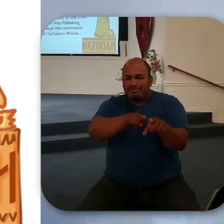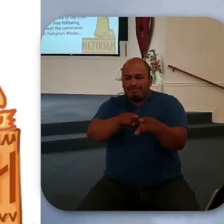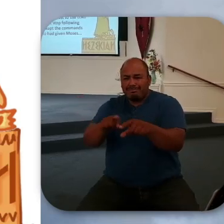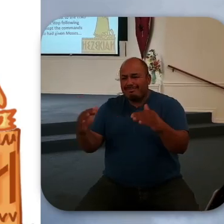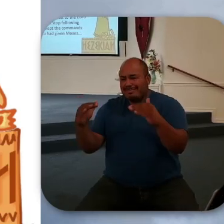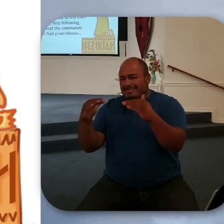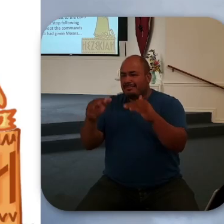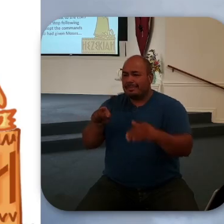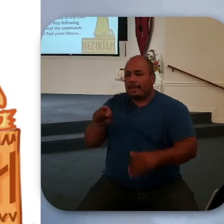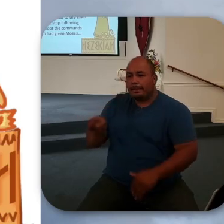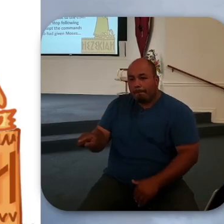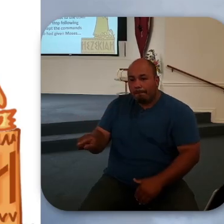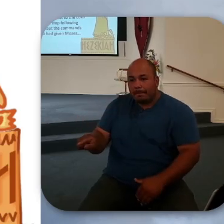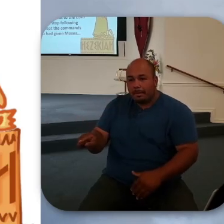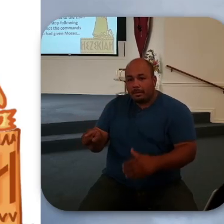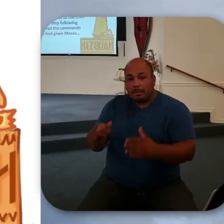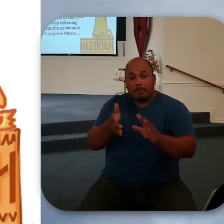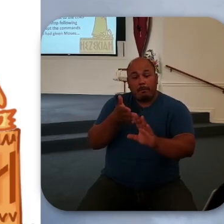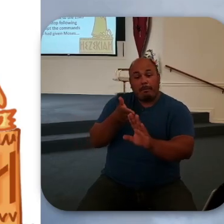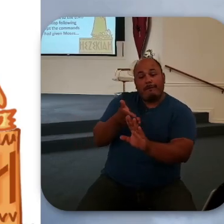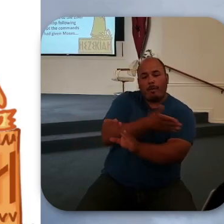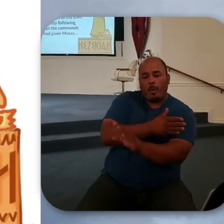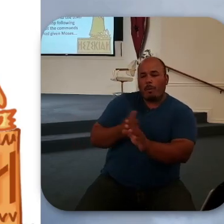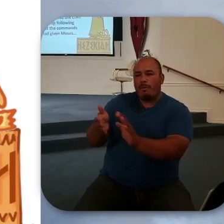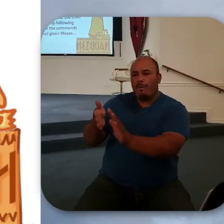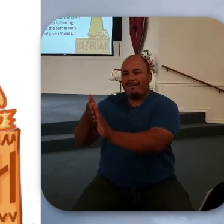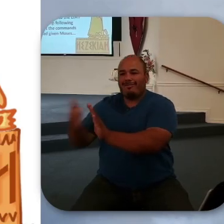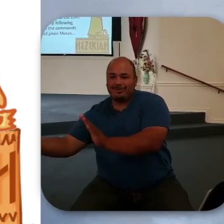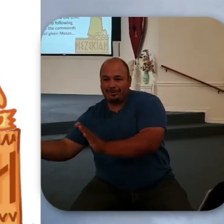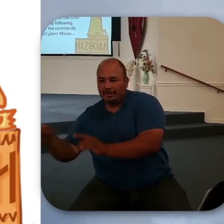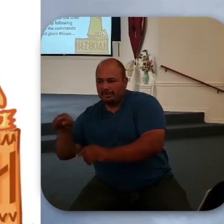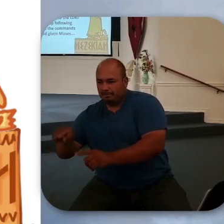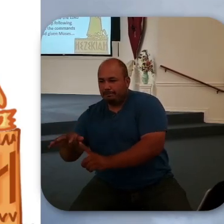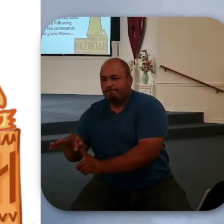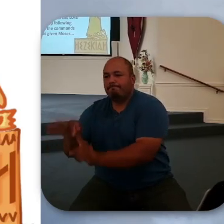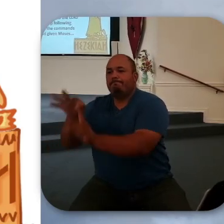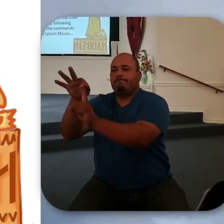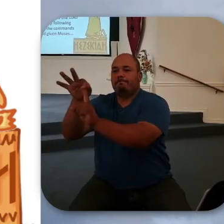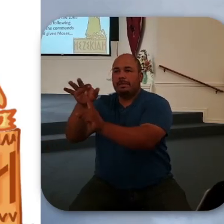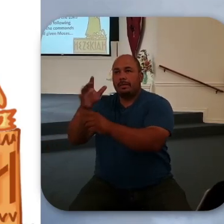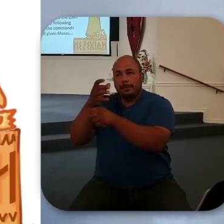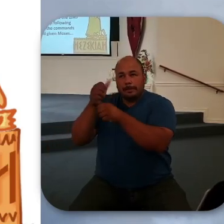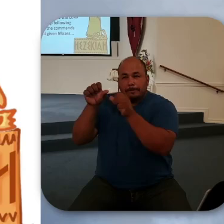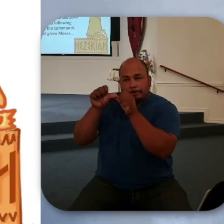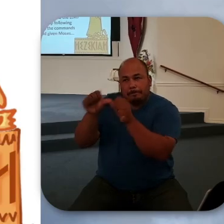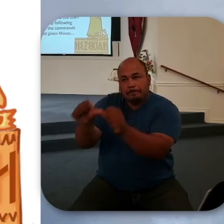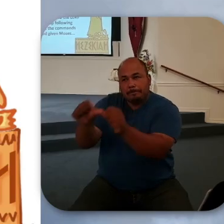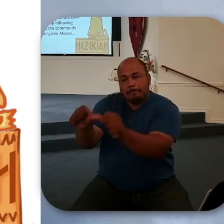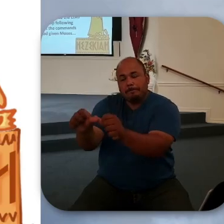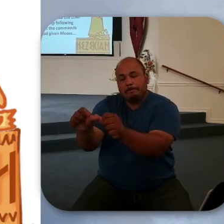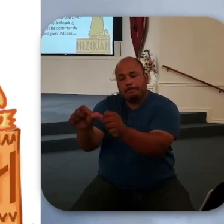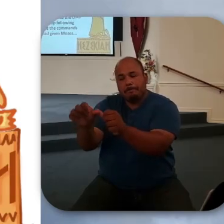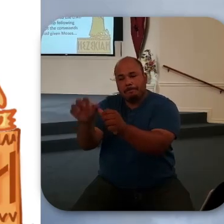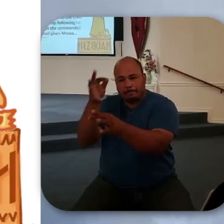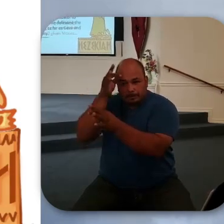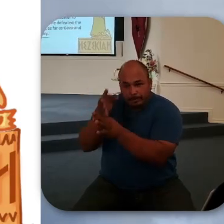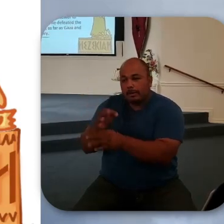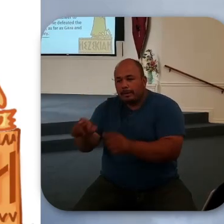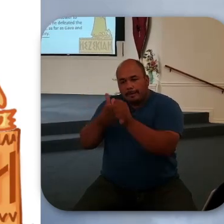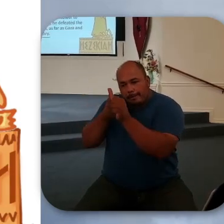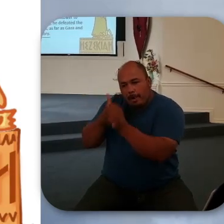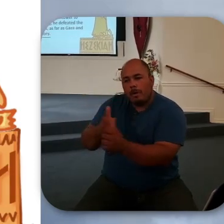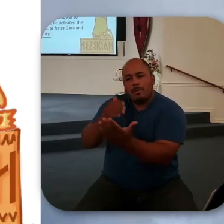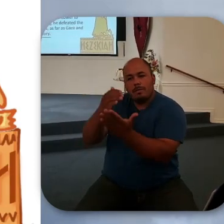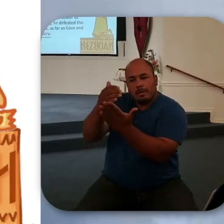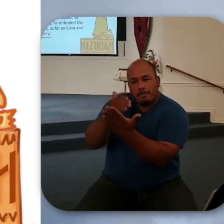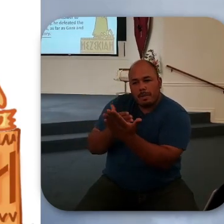him or after him. He held fast to the Lord and did not stop following him. He kept the commands the Lord had given Moses. And